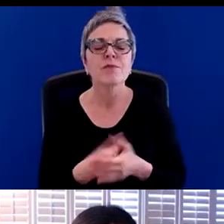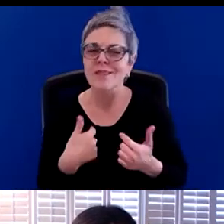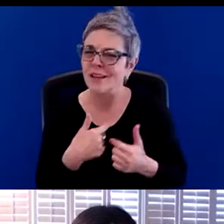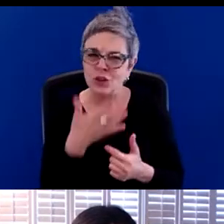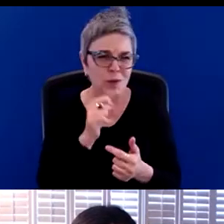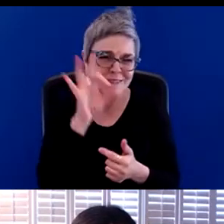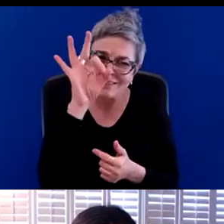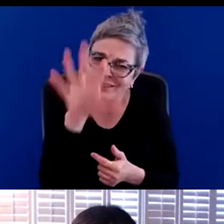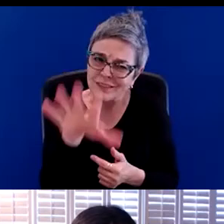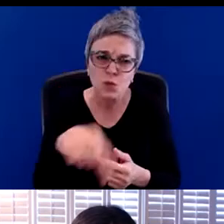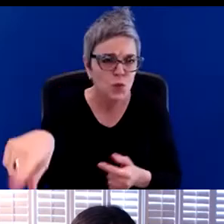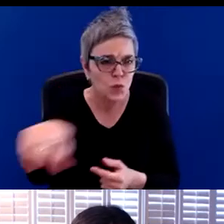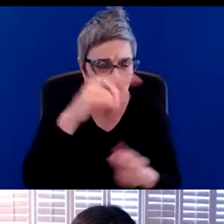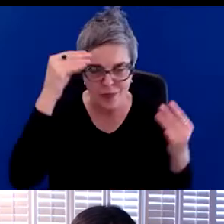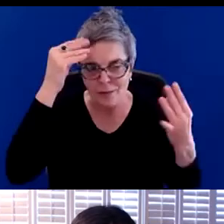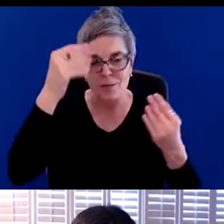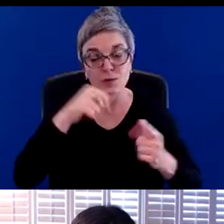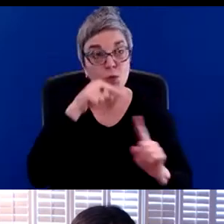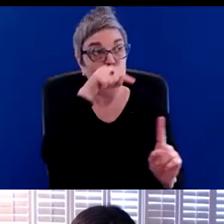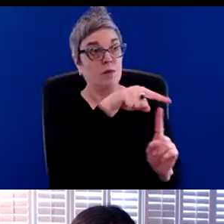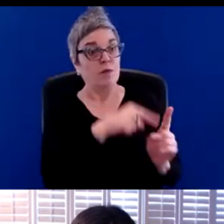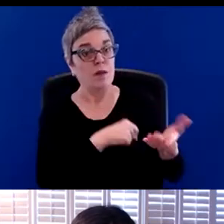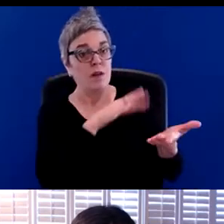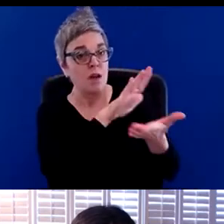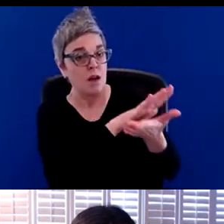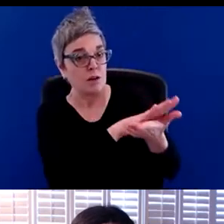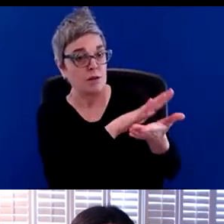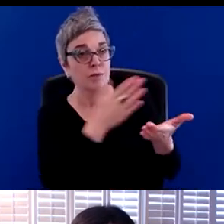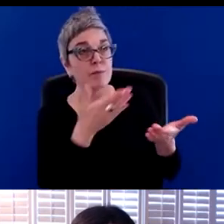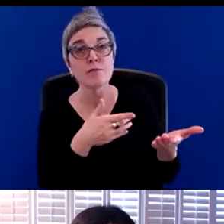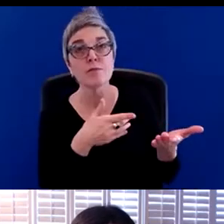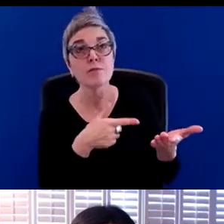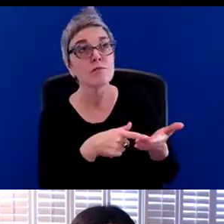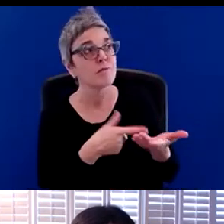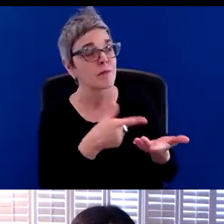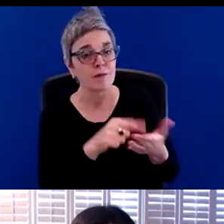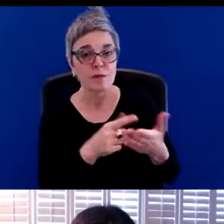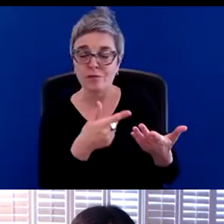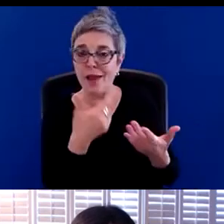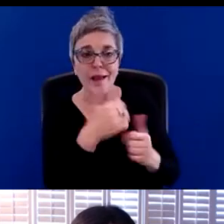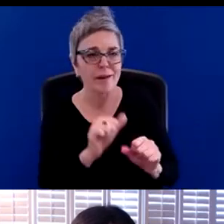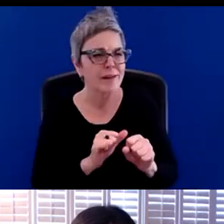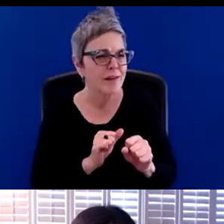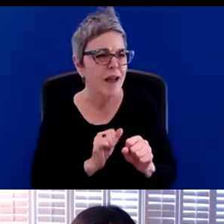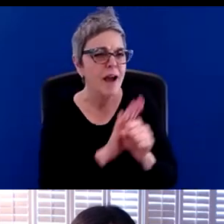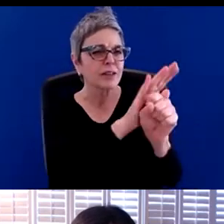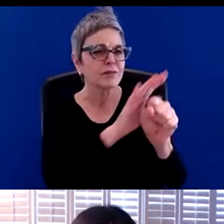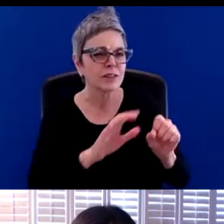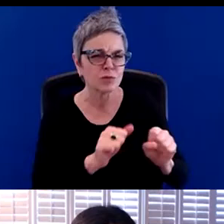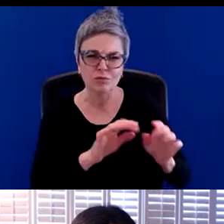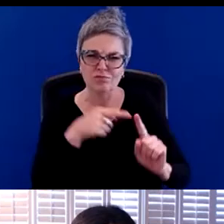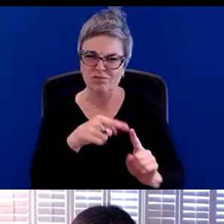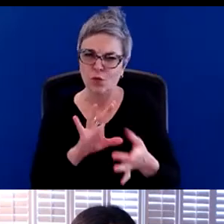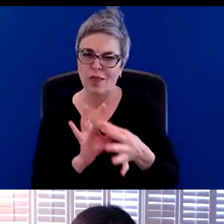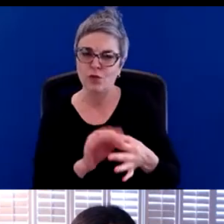kind of activism to be done through academia in relation to online spaces, it's kind of like what